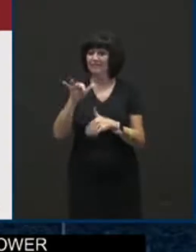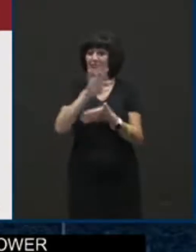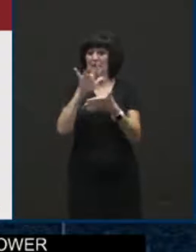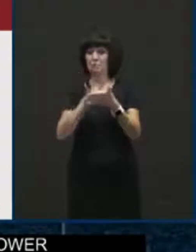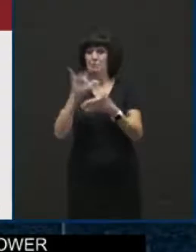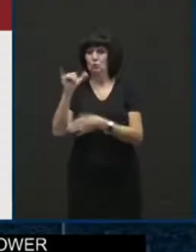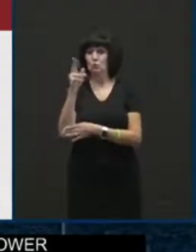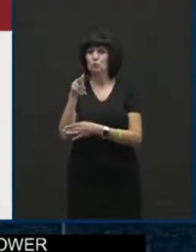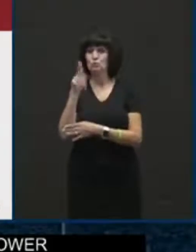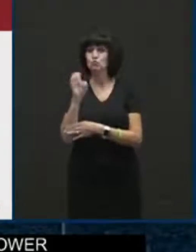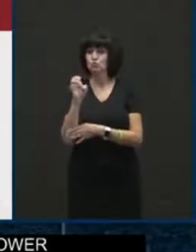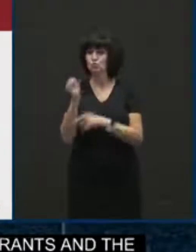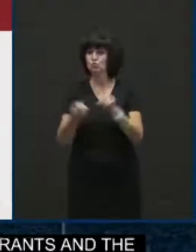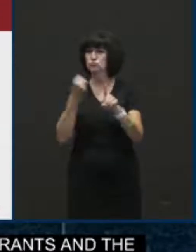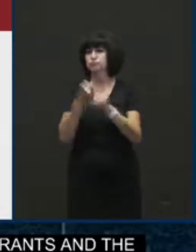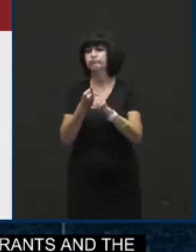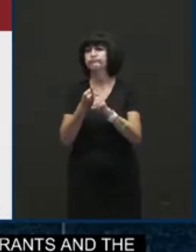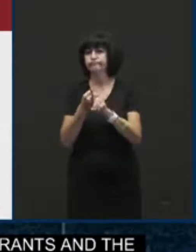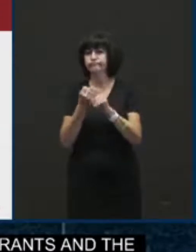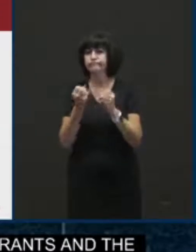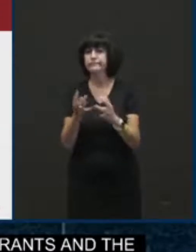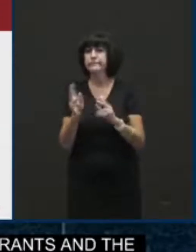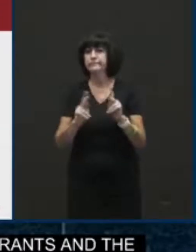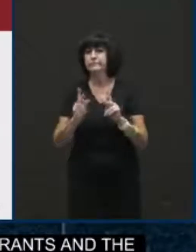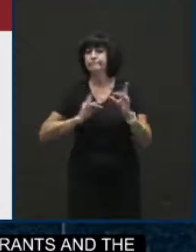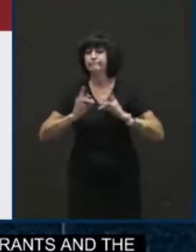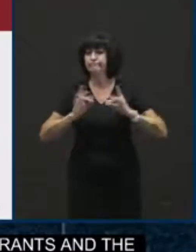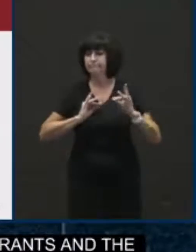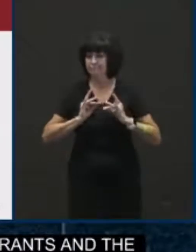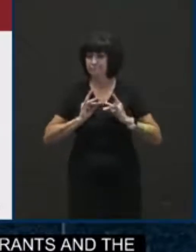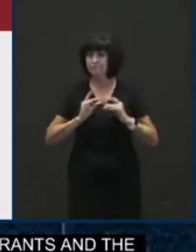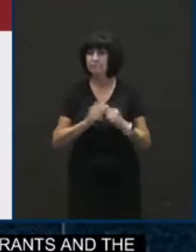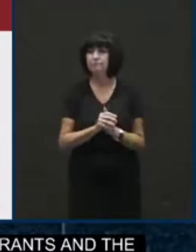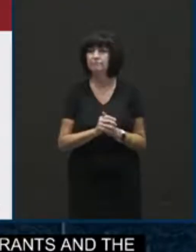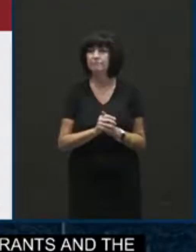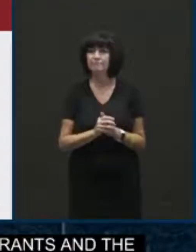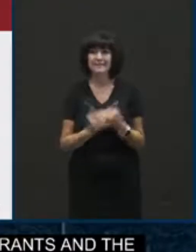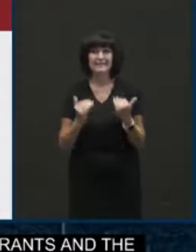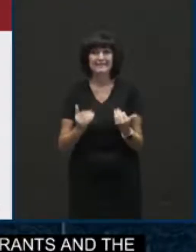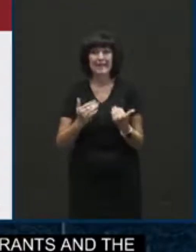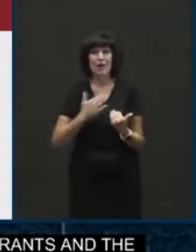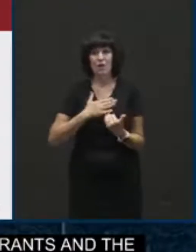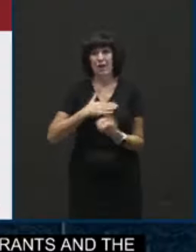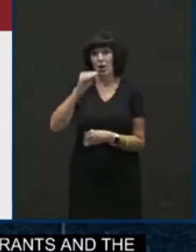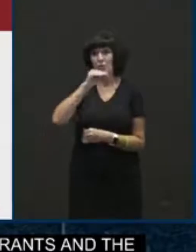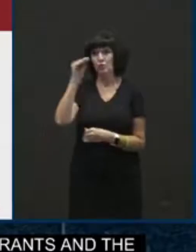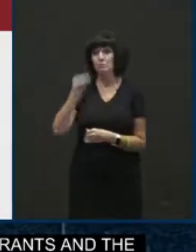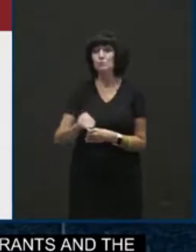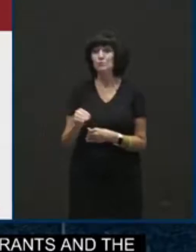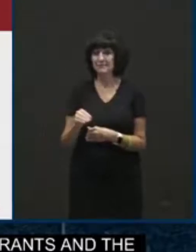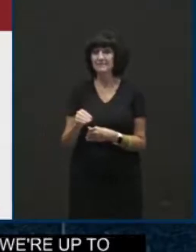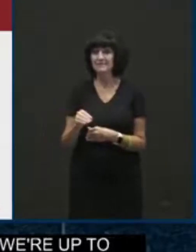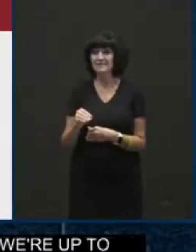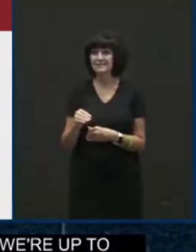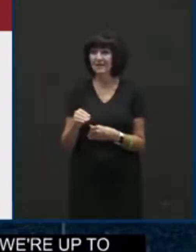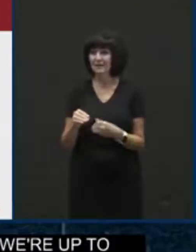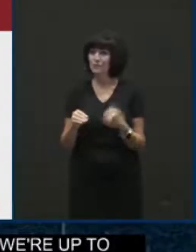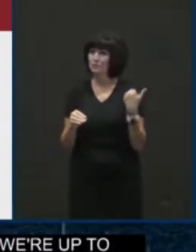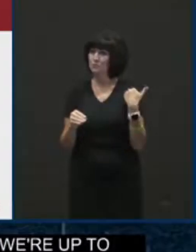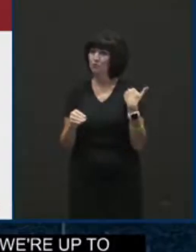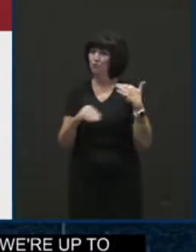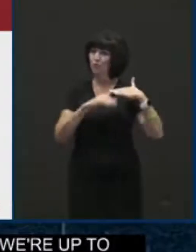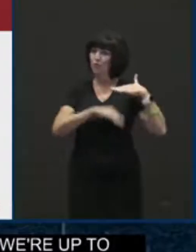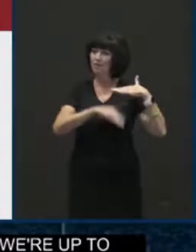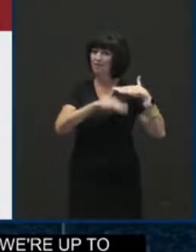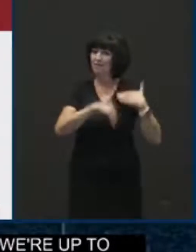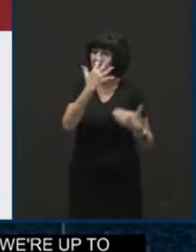into July. So we're up to 7%, over 7% positive. This is higher than we want to